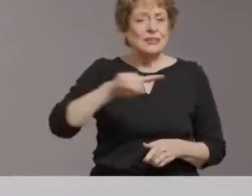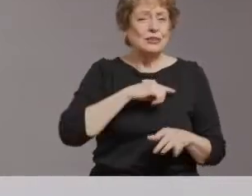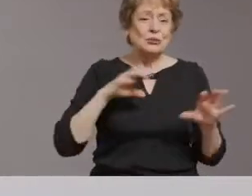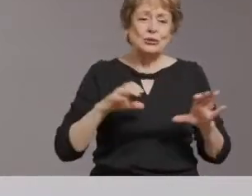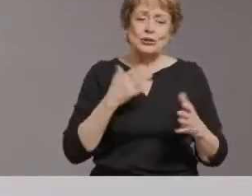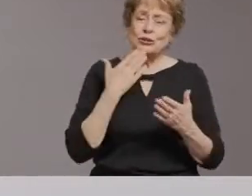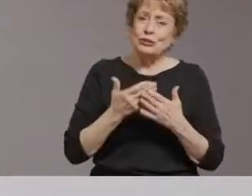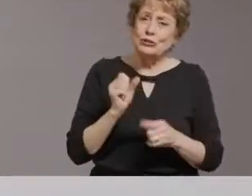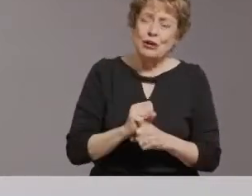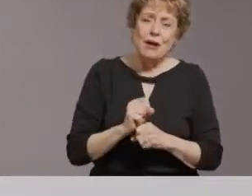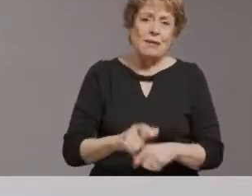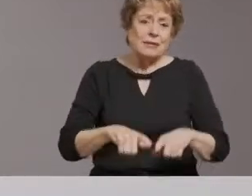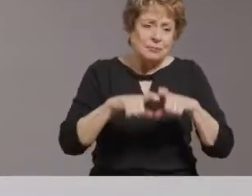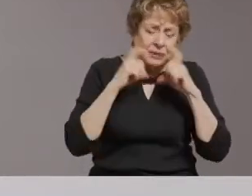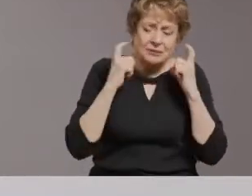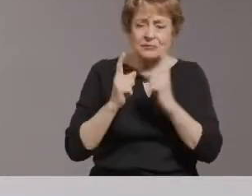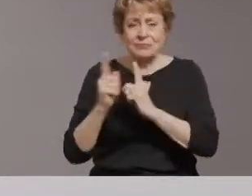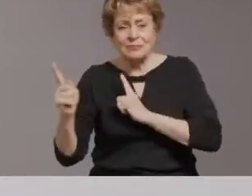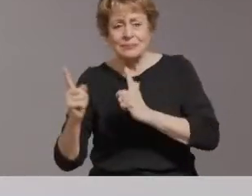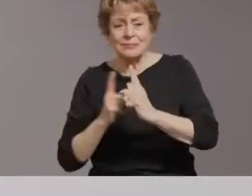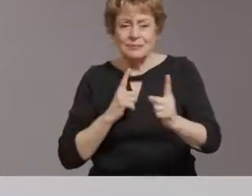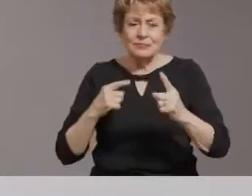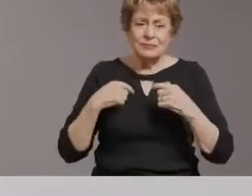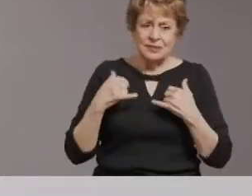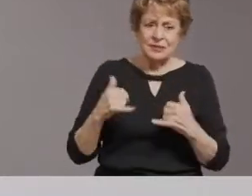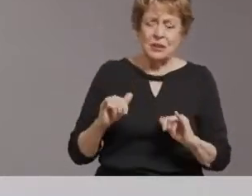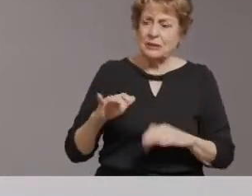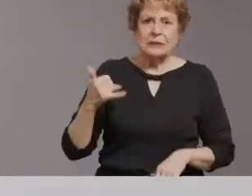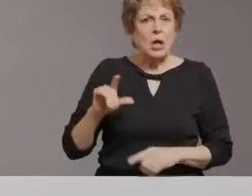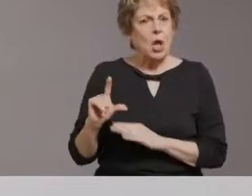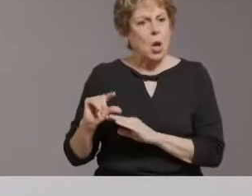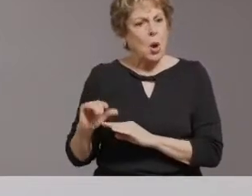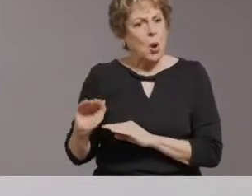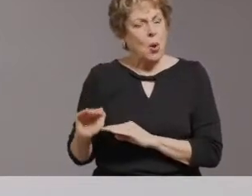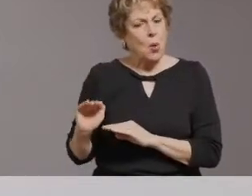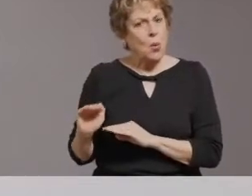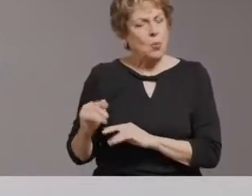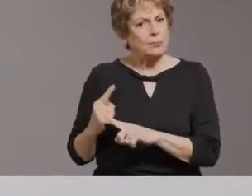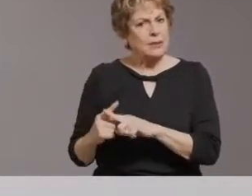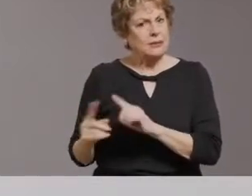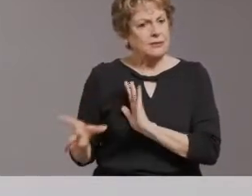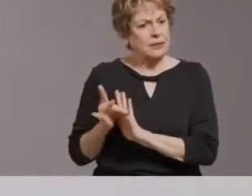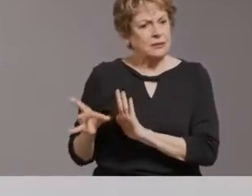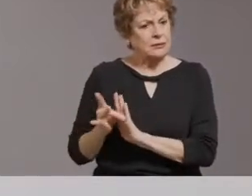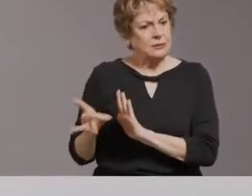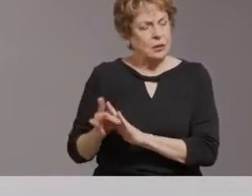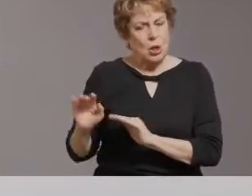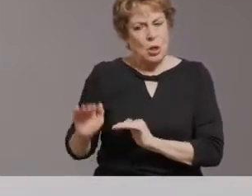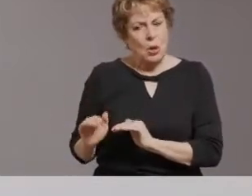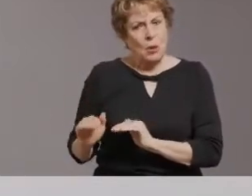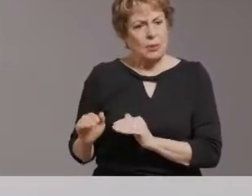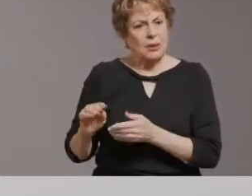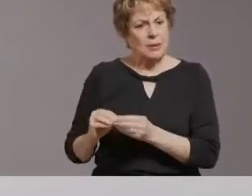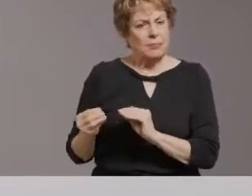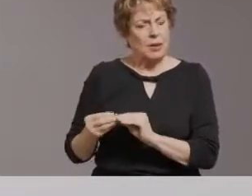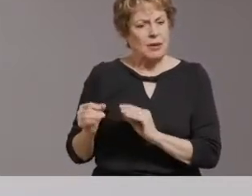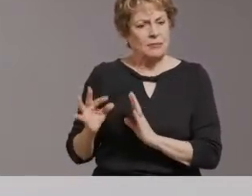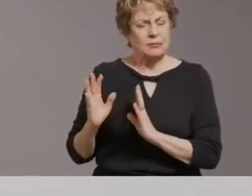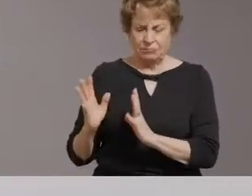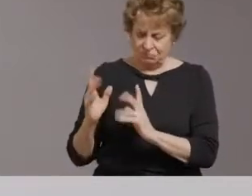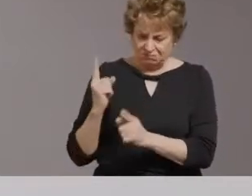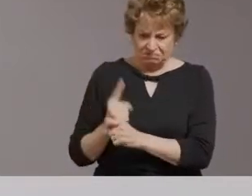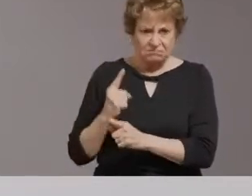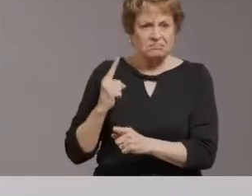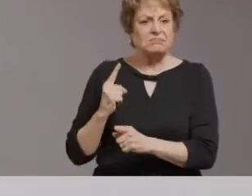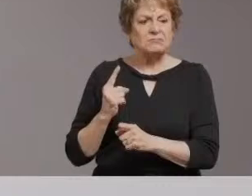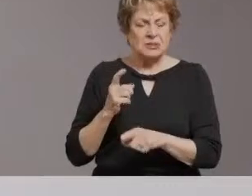We still are very low % positivity rates, low cases. I think that it was the right time to lift restrictions. These